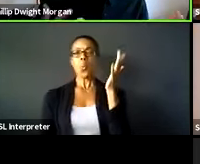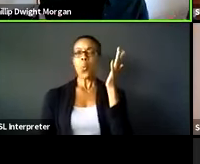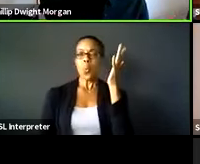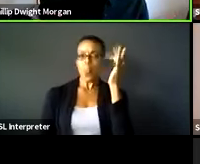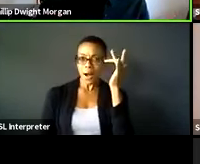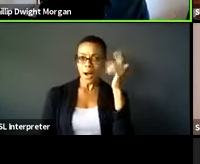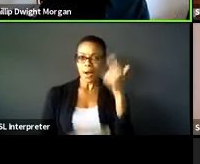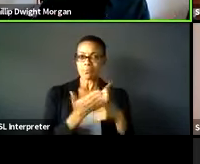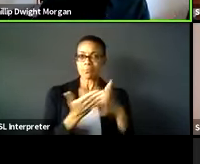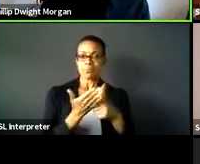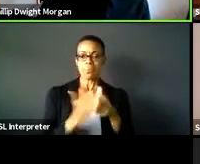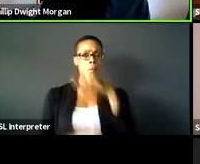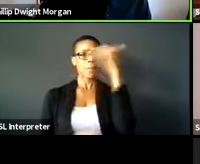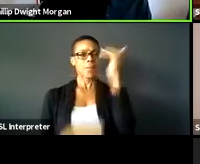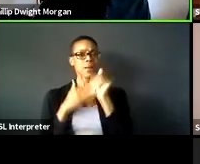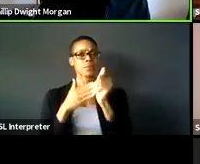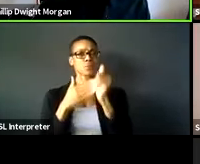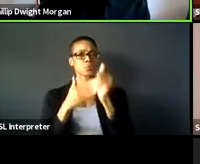discuss Black leadership.